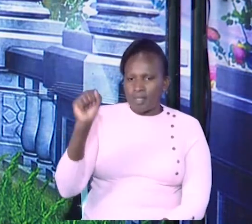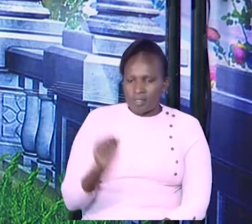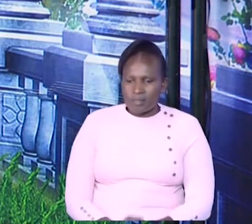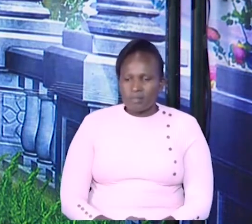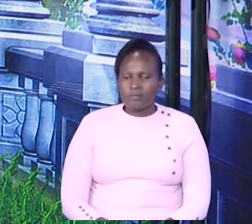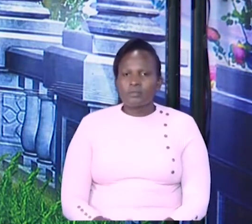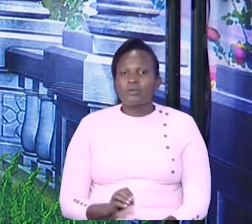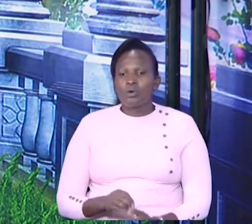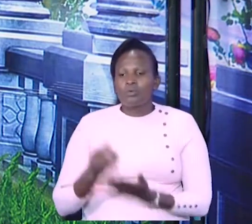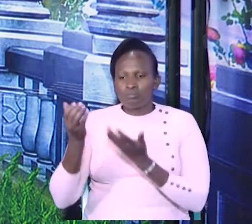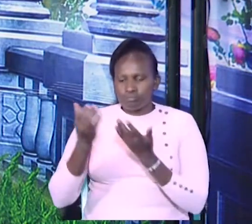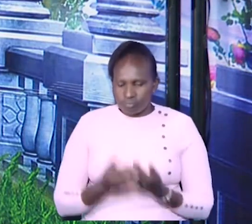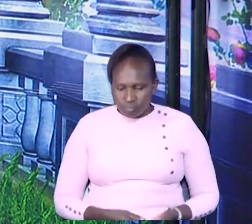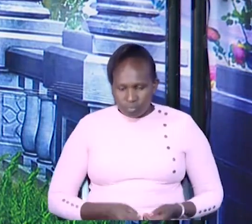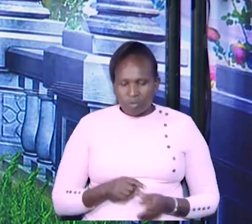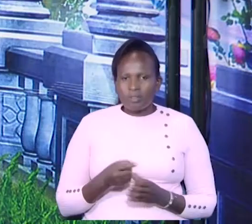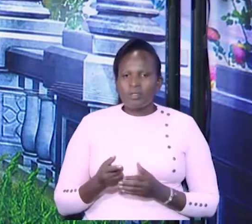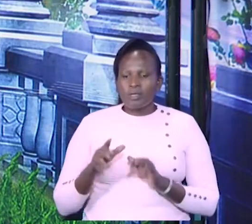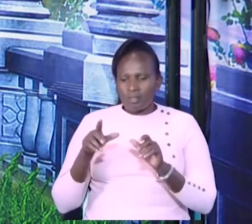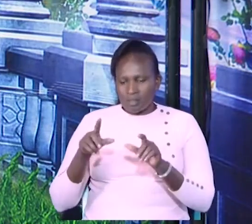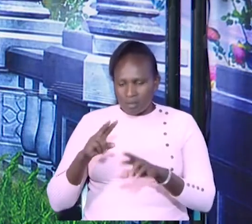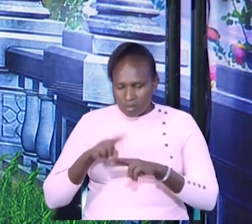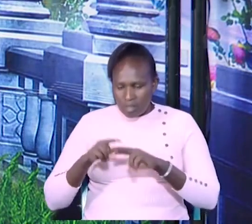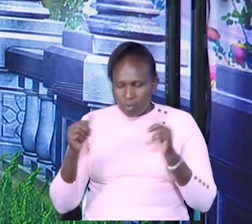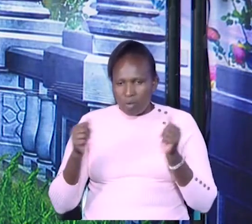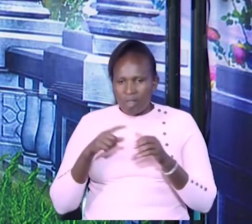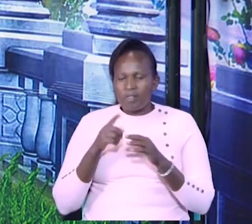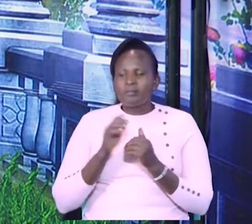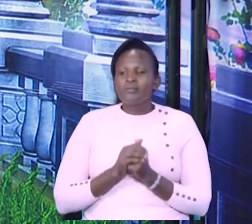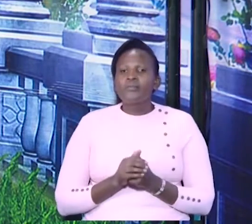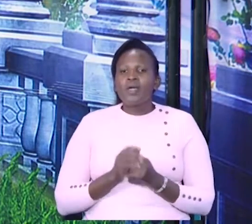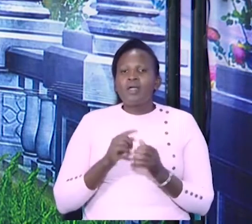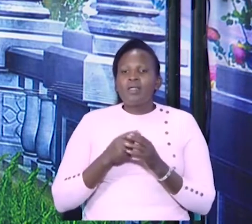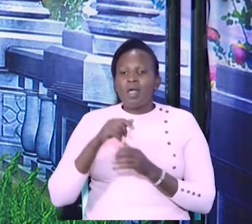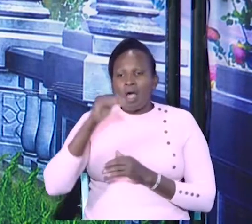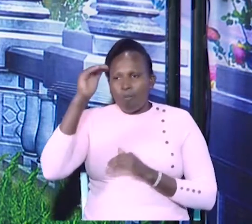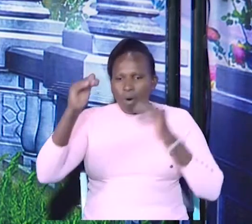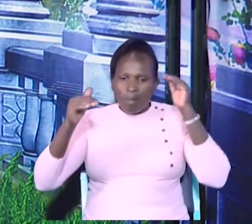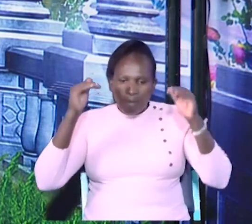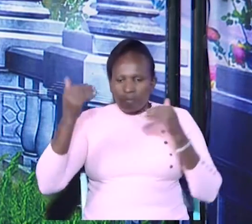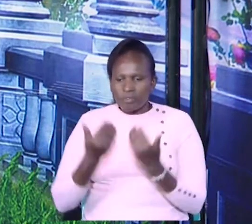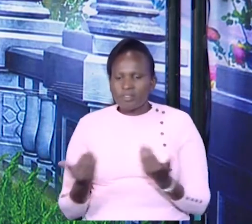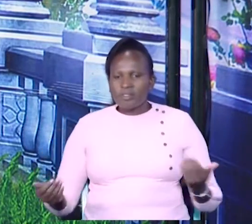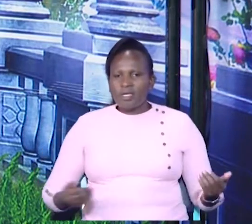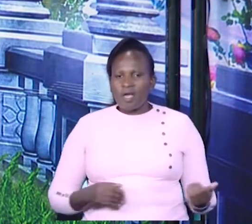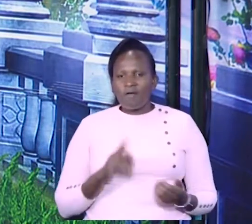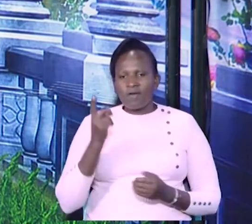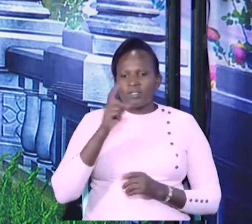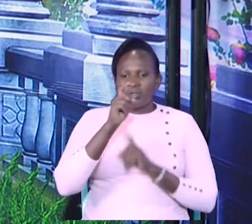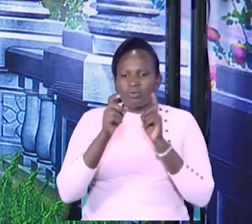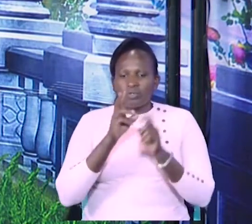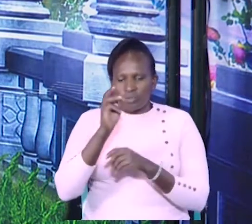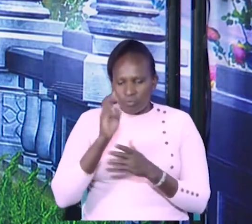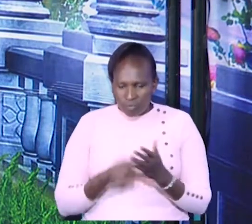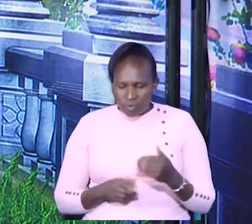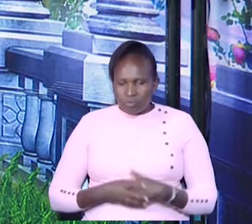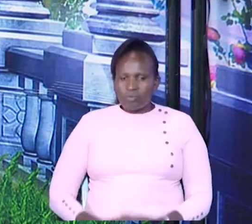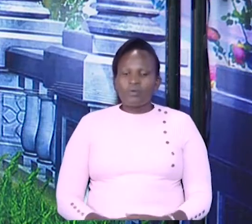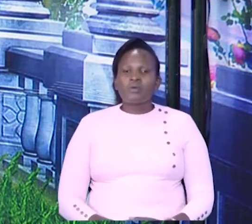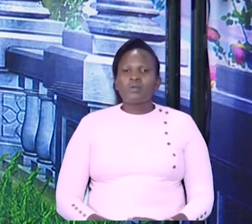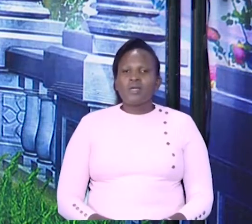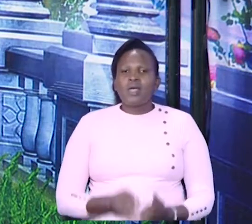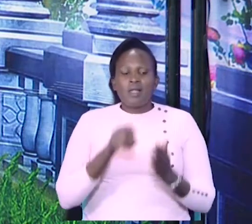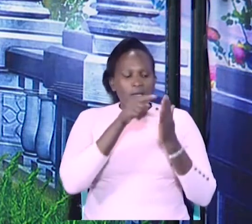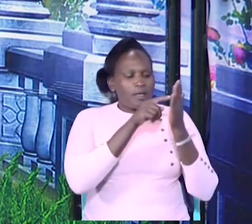ama ajishole na aweze kukala tu vizuri. That is 10 marks. For the upper classes, our first question was,